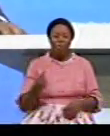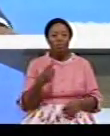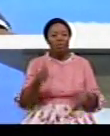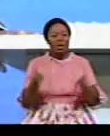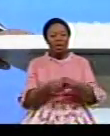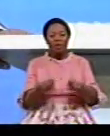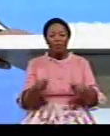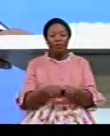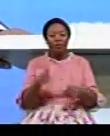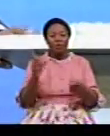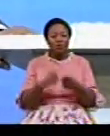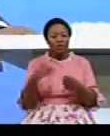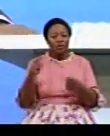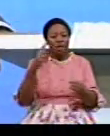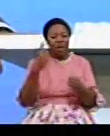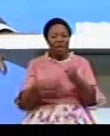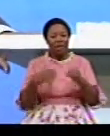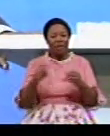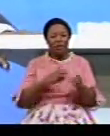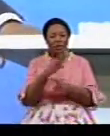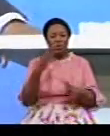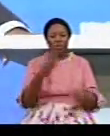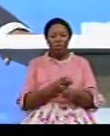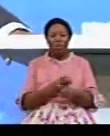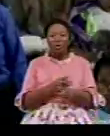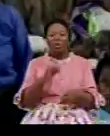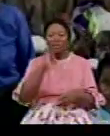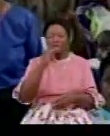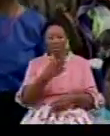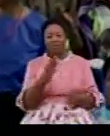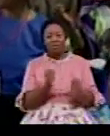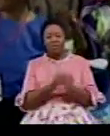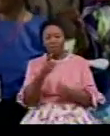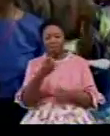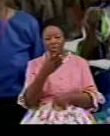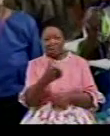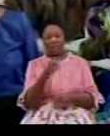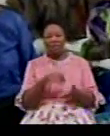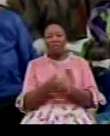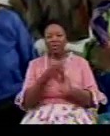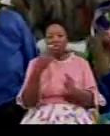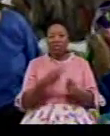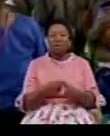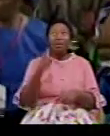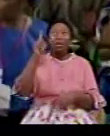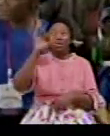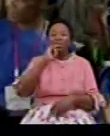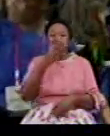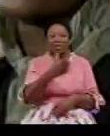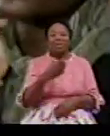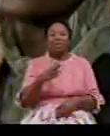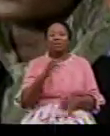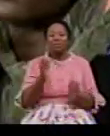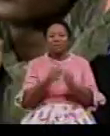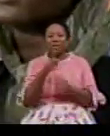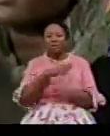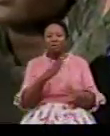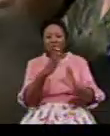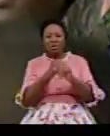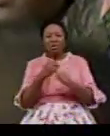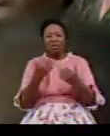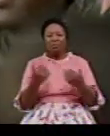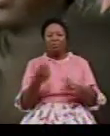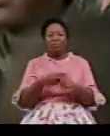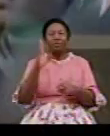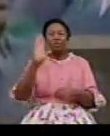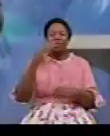the word, accept the word, believe the word, confess the word,